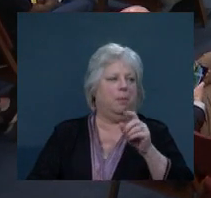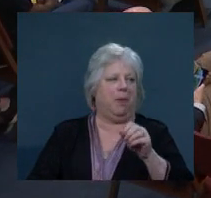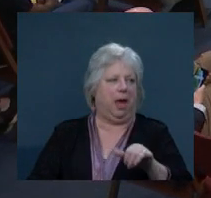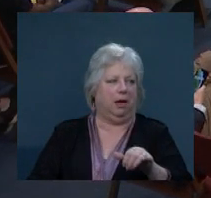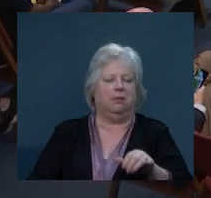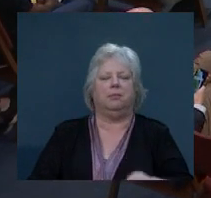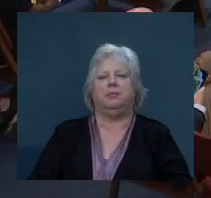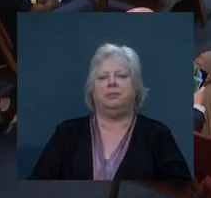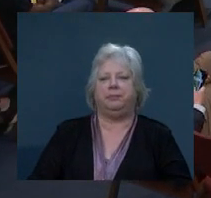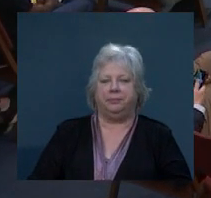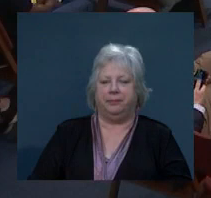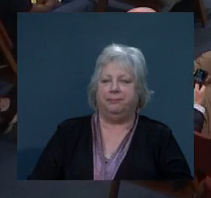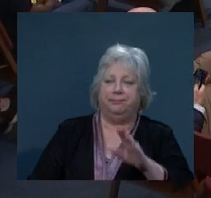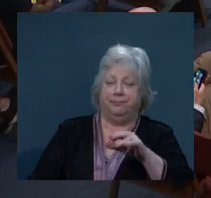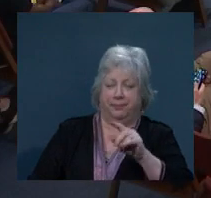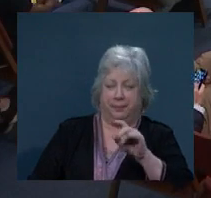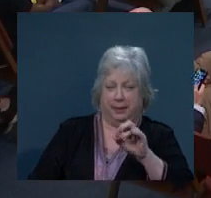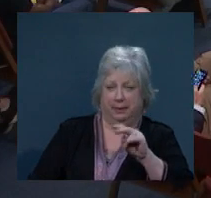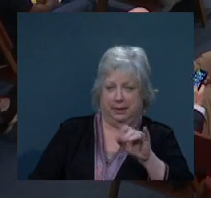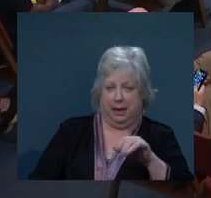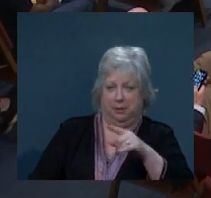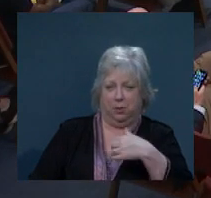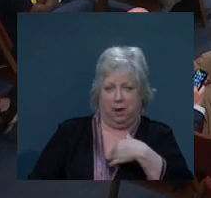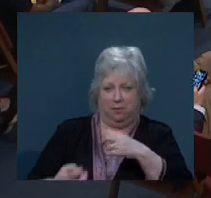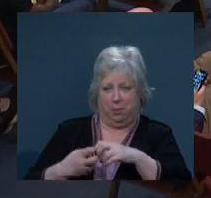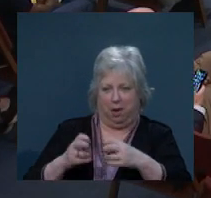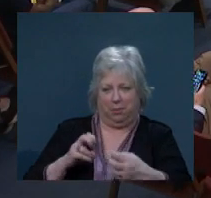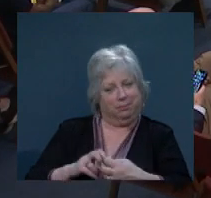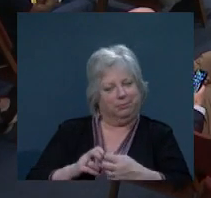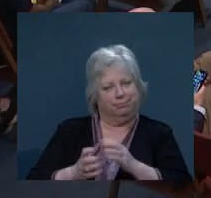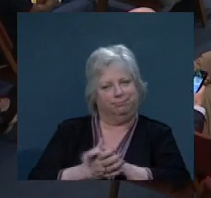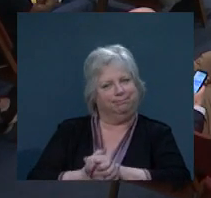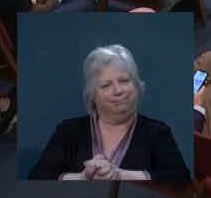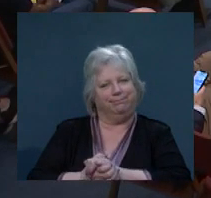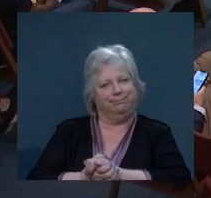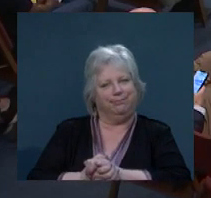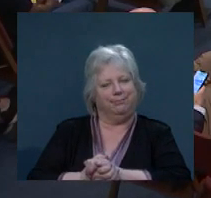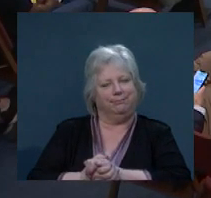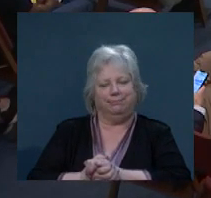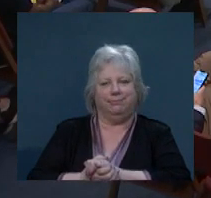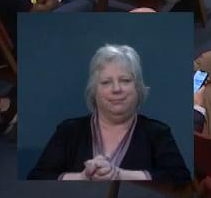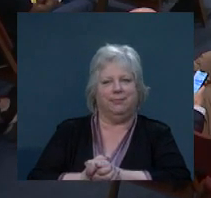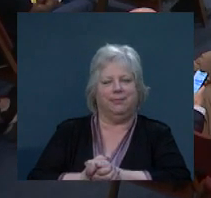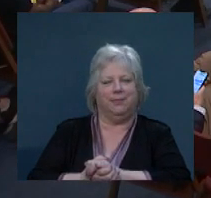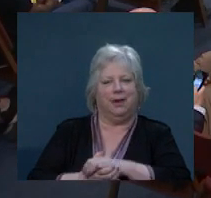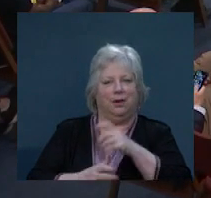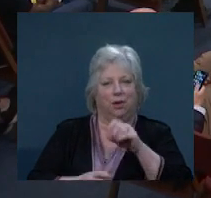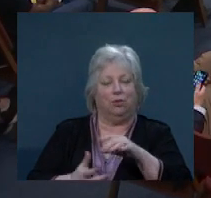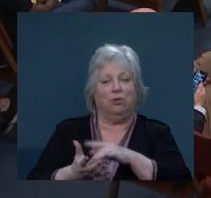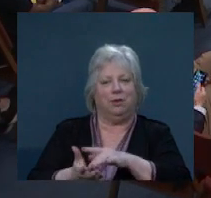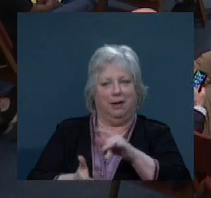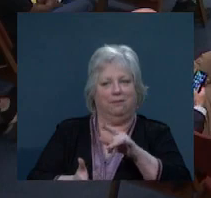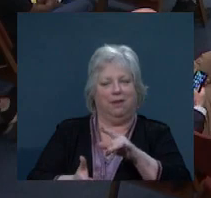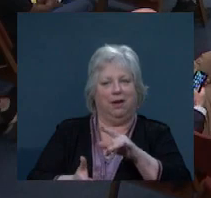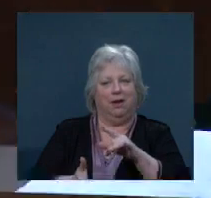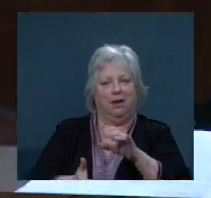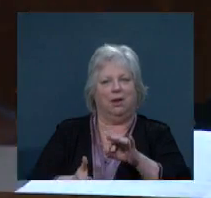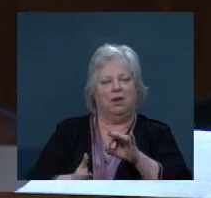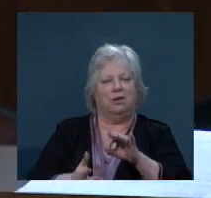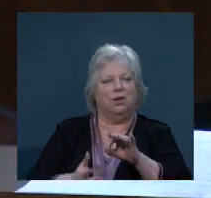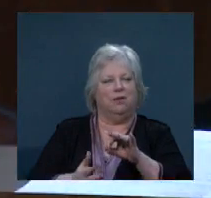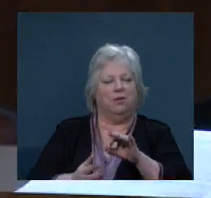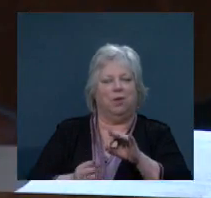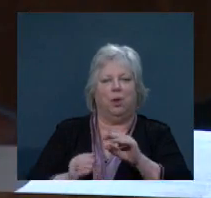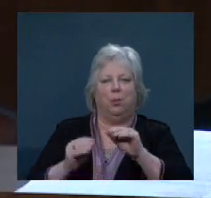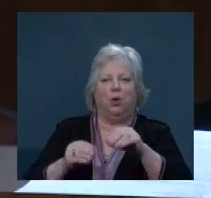Commissioner May. Stanley, you got a problem, and you ought to take advantage of your putting something I